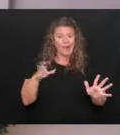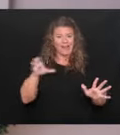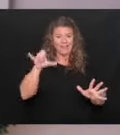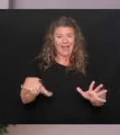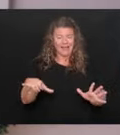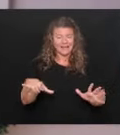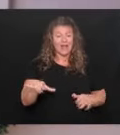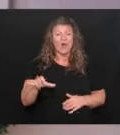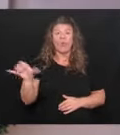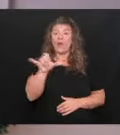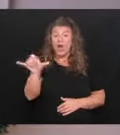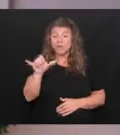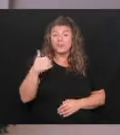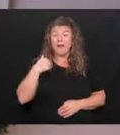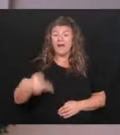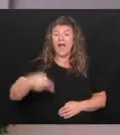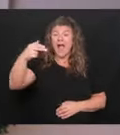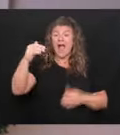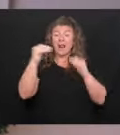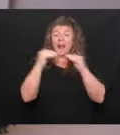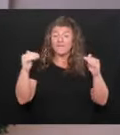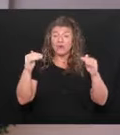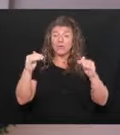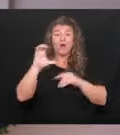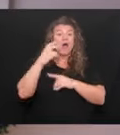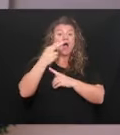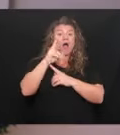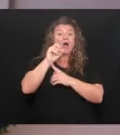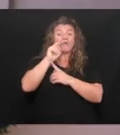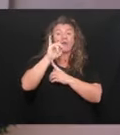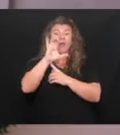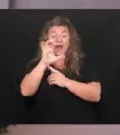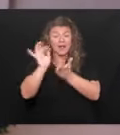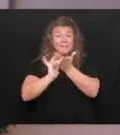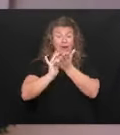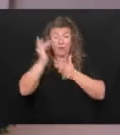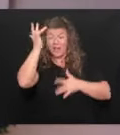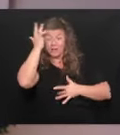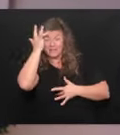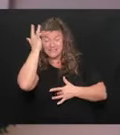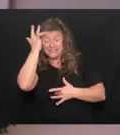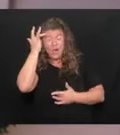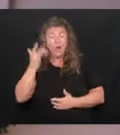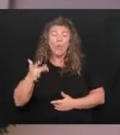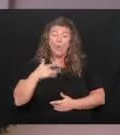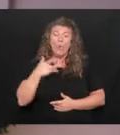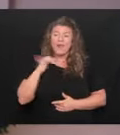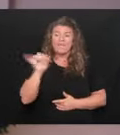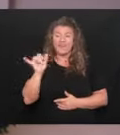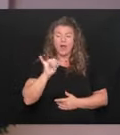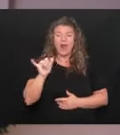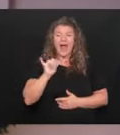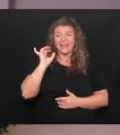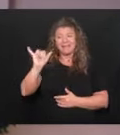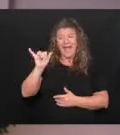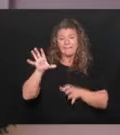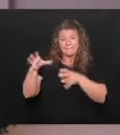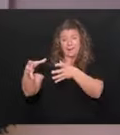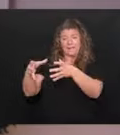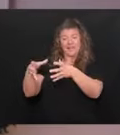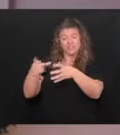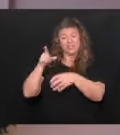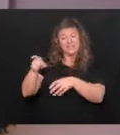a high level of chronic comorbid medical illnesses, we do feel like that our population may perhaps be the